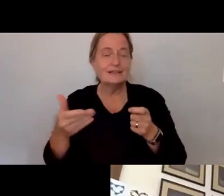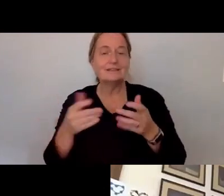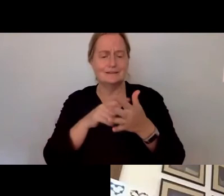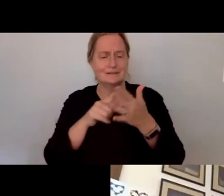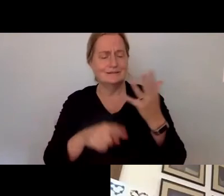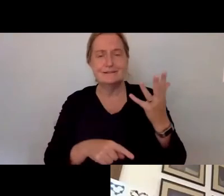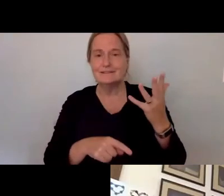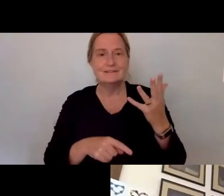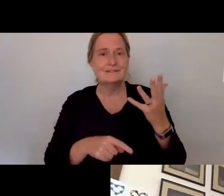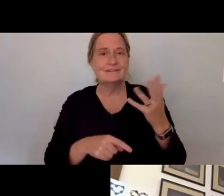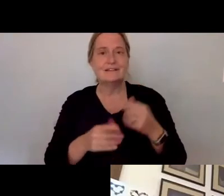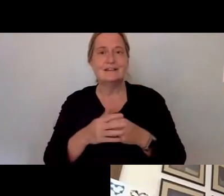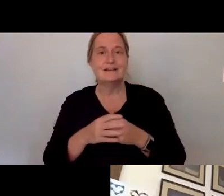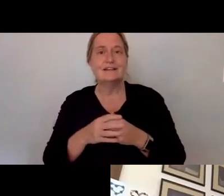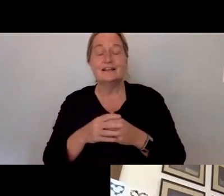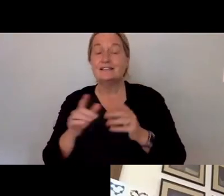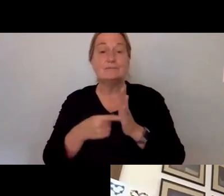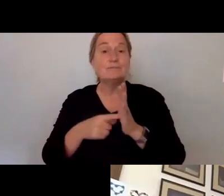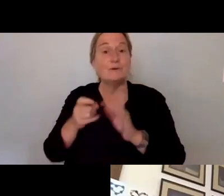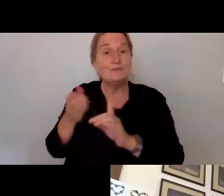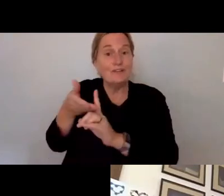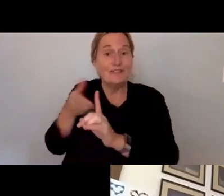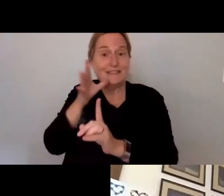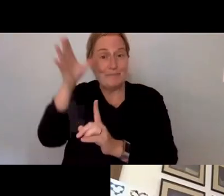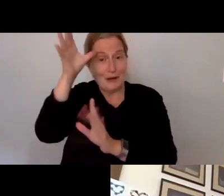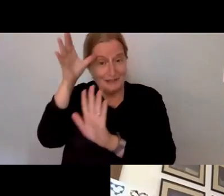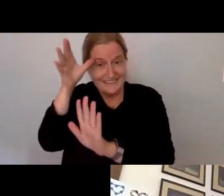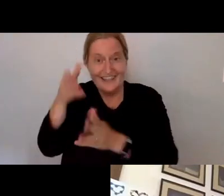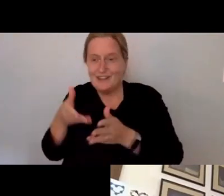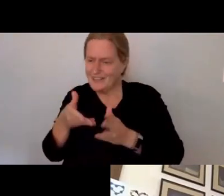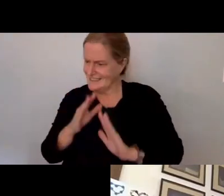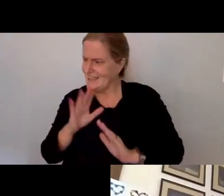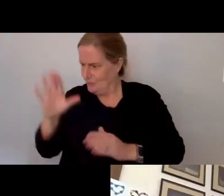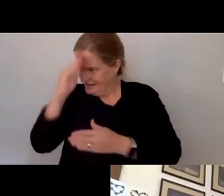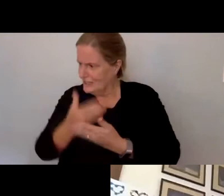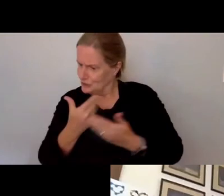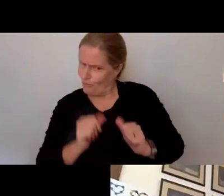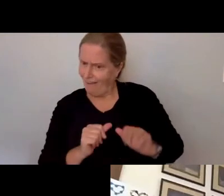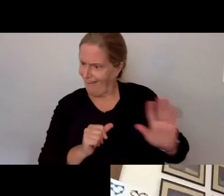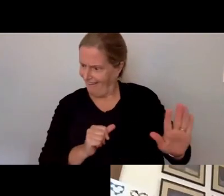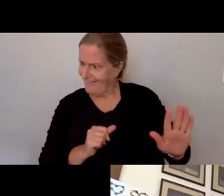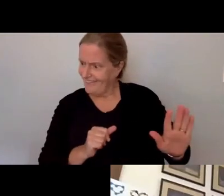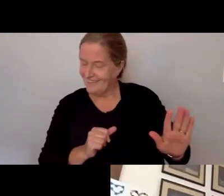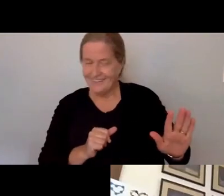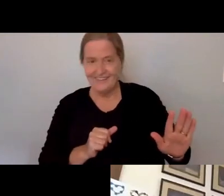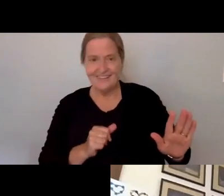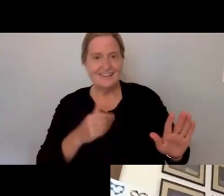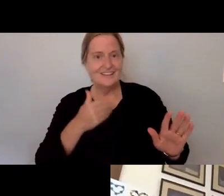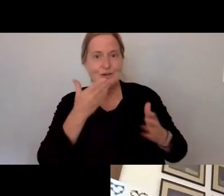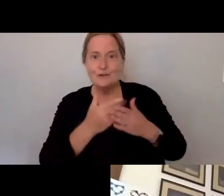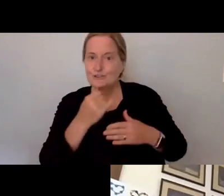let Bill give it a shot. We think he can have this job, and he seems to like it there, and he's got a really good employer,